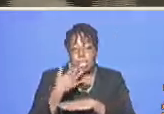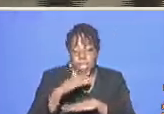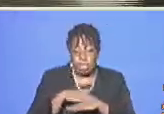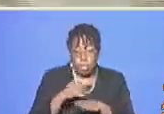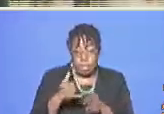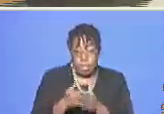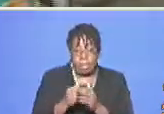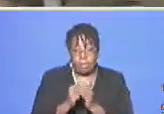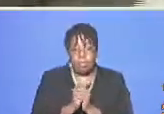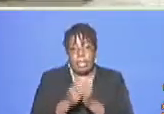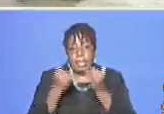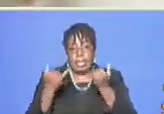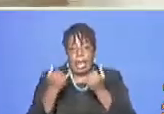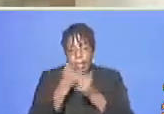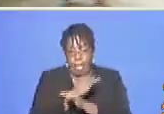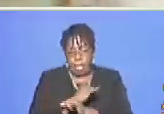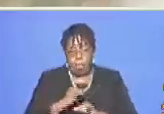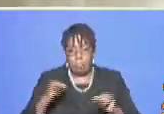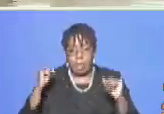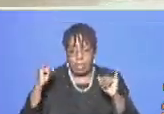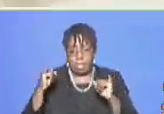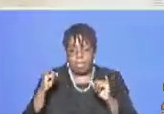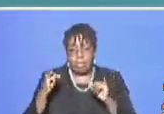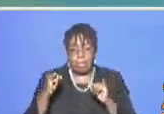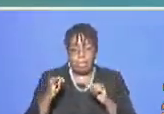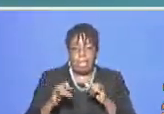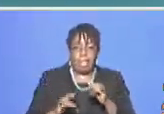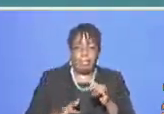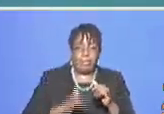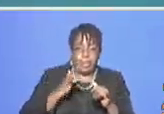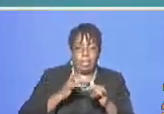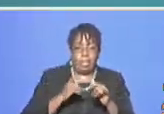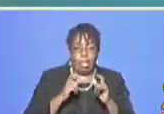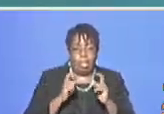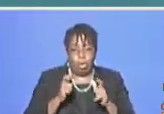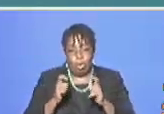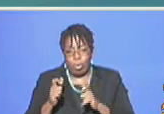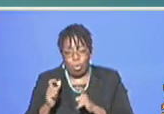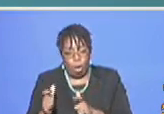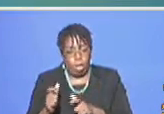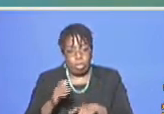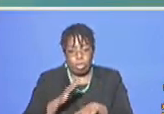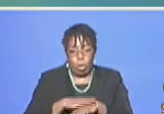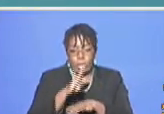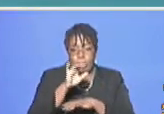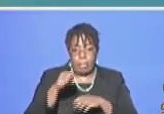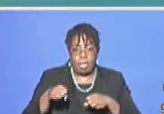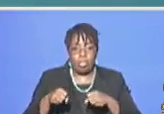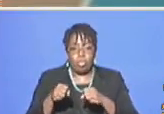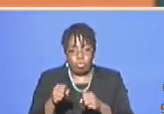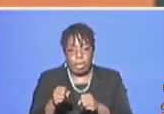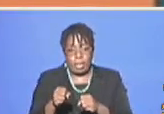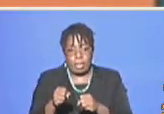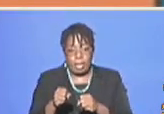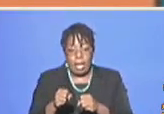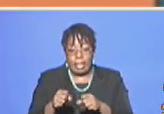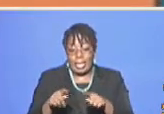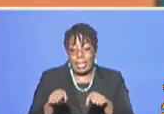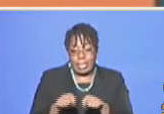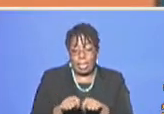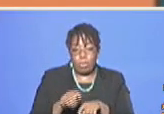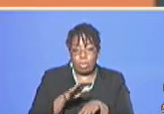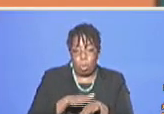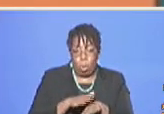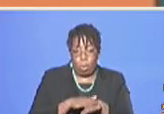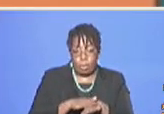during the Independence Feel the Rush parade on Bay 3 years ago that the Allegiant sneakers concept was born. Owner, One Family Warrior,